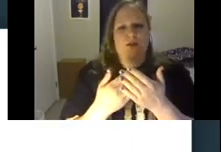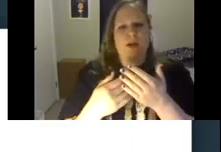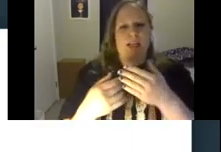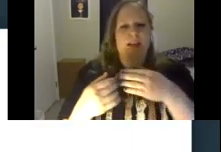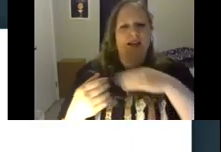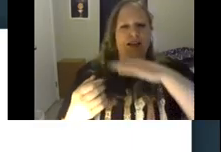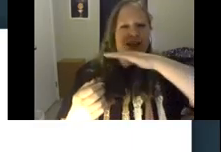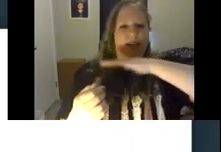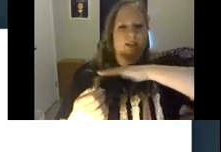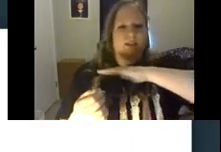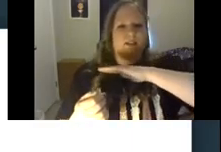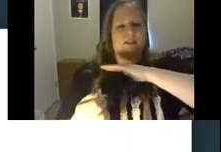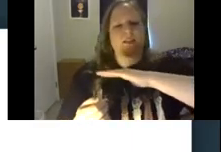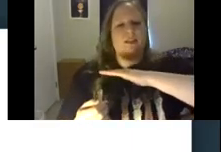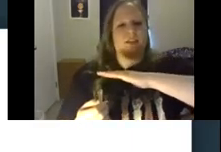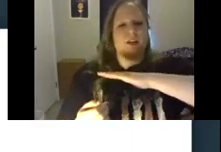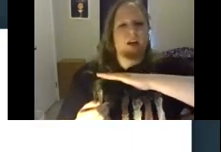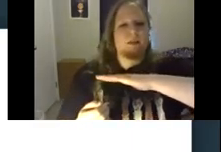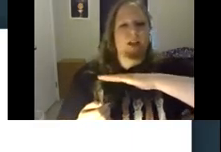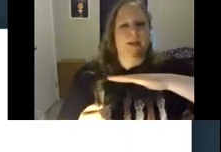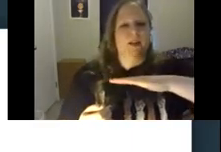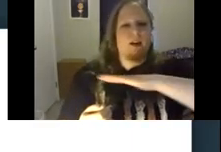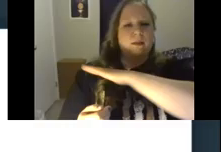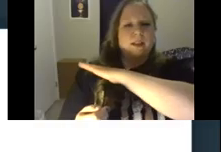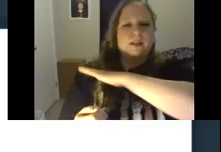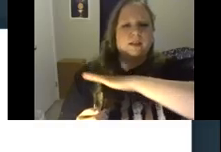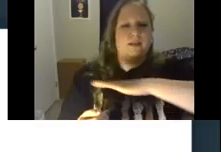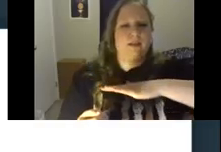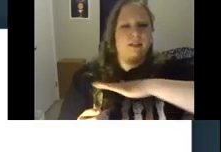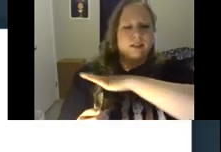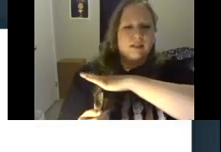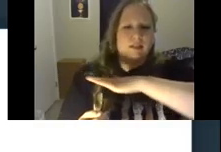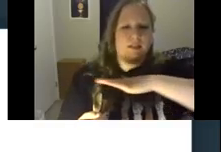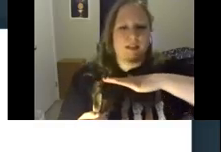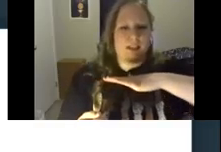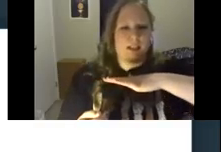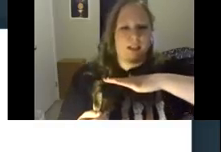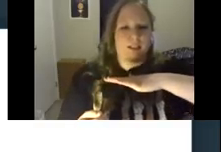And then morning is non-dominant arm is,